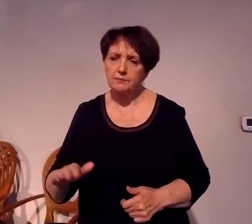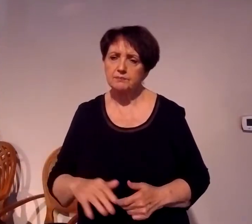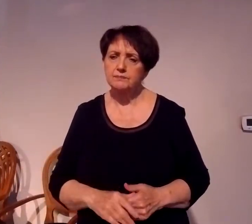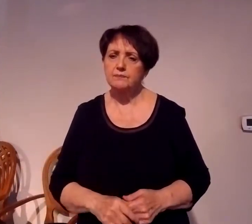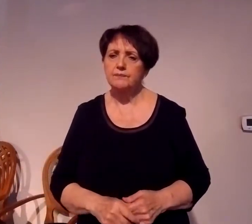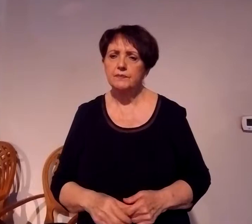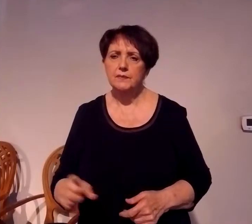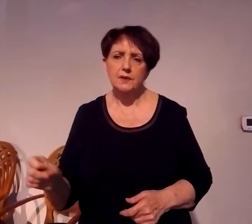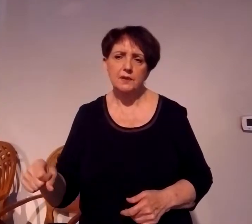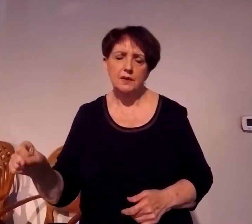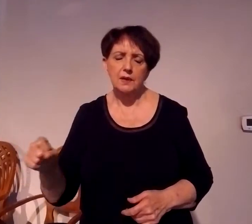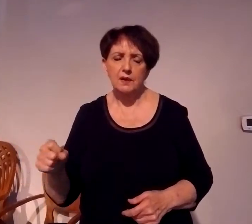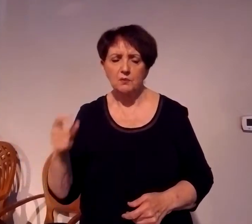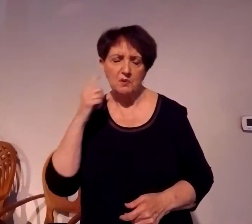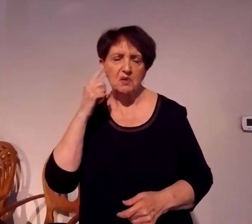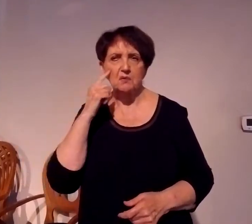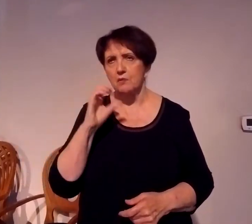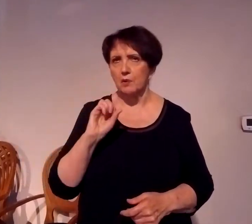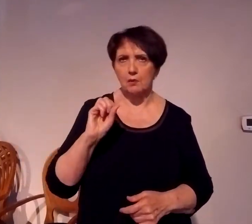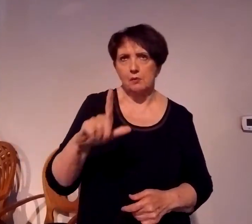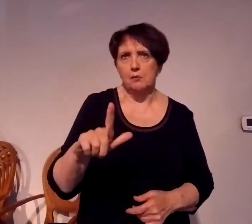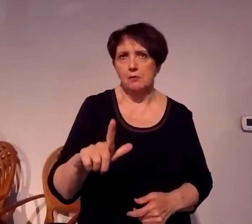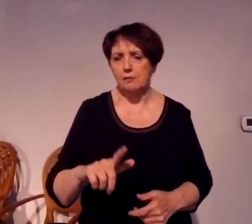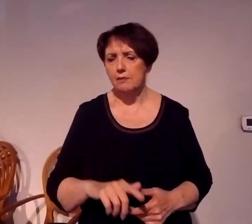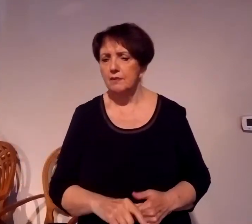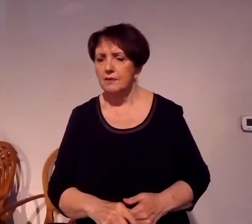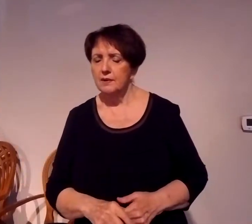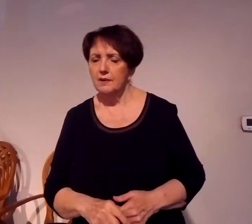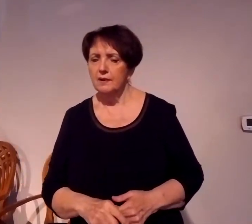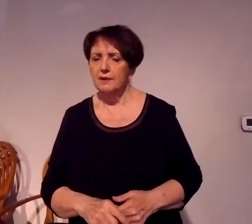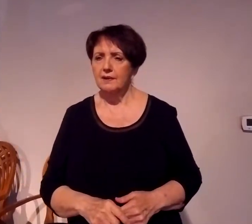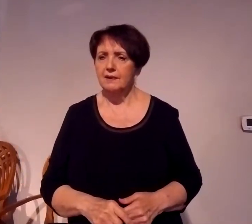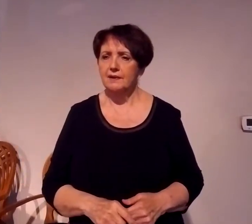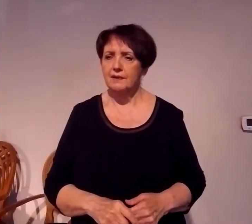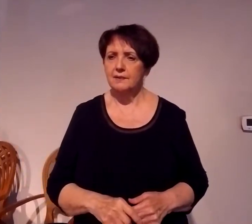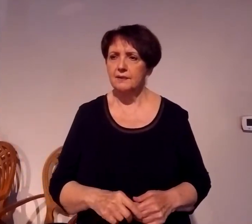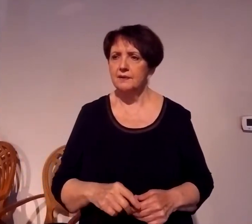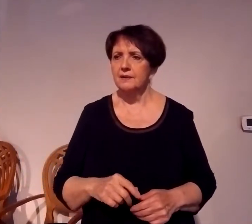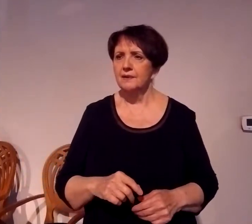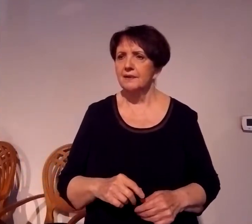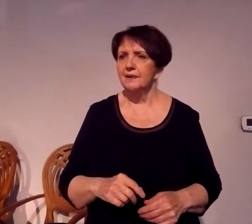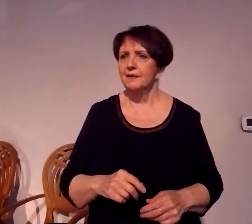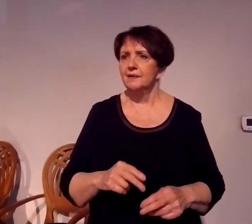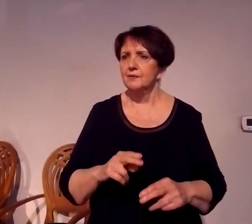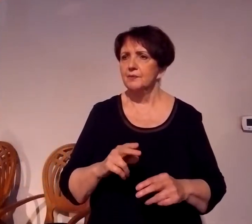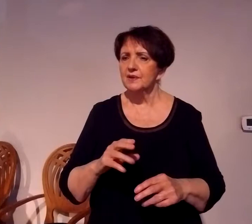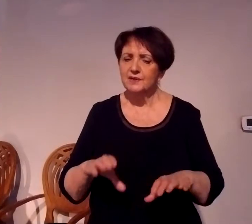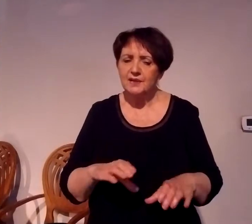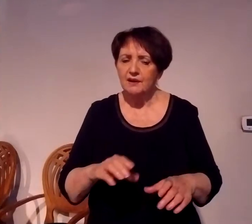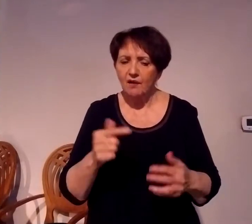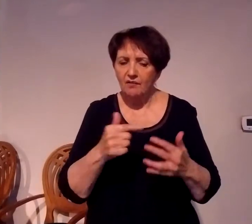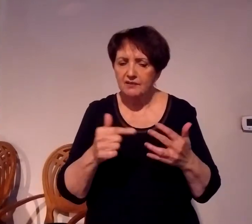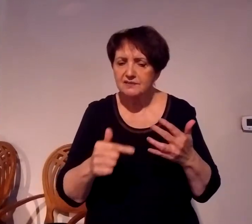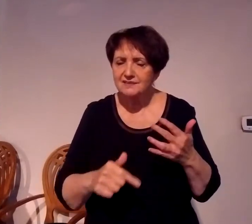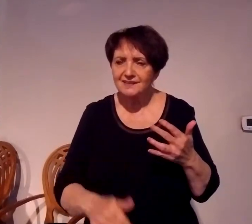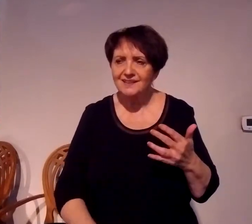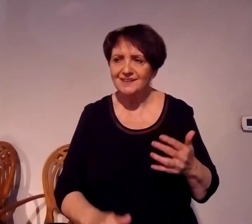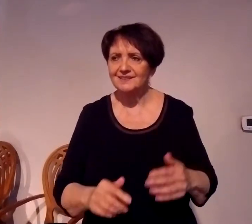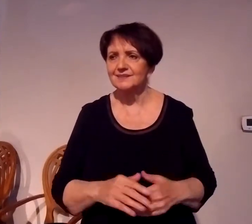Oh, yeah, we thought we were so cool, and we sagged our pants, and we did all this stuff, and whatever.